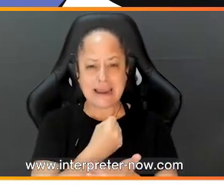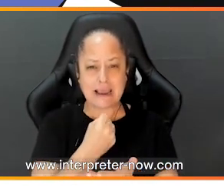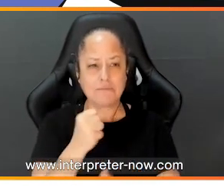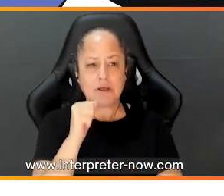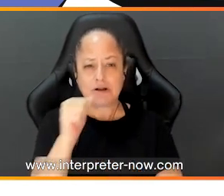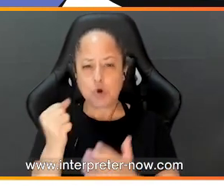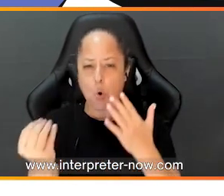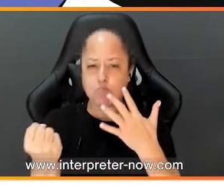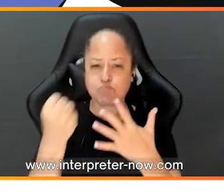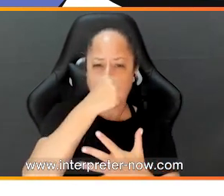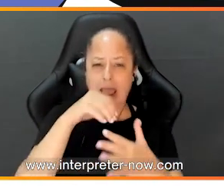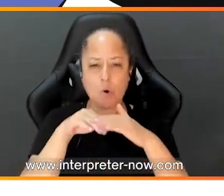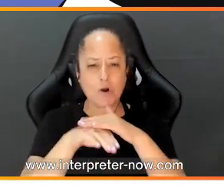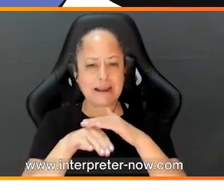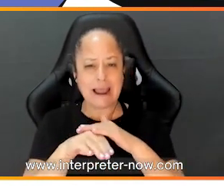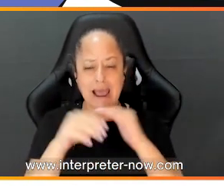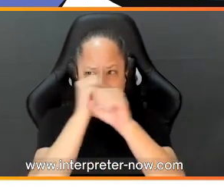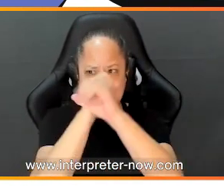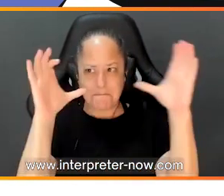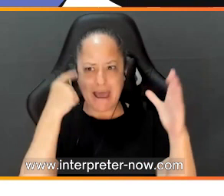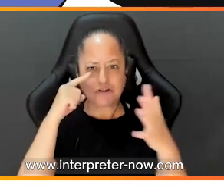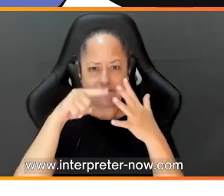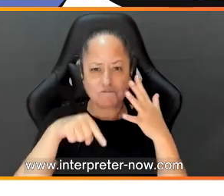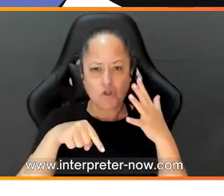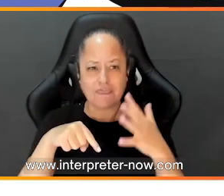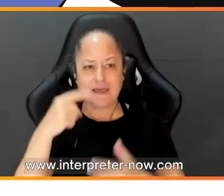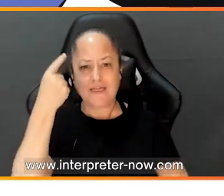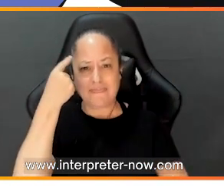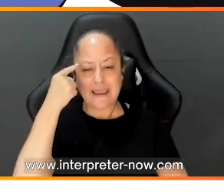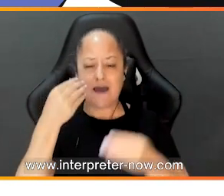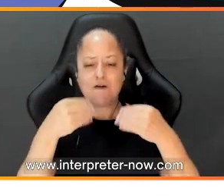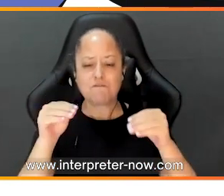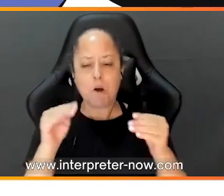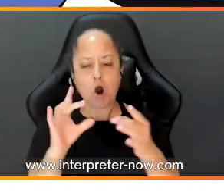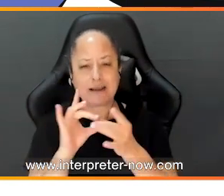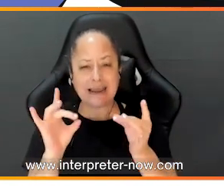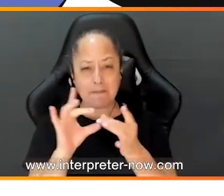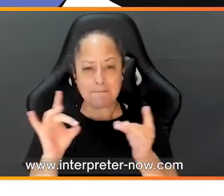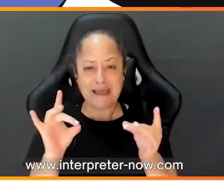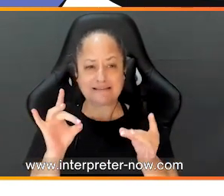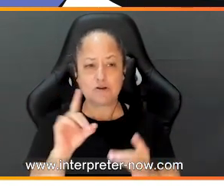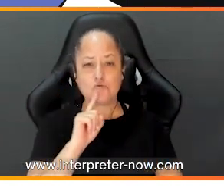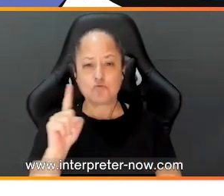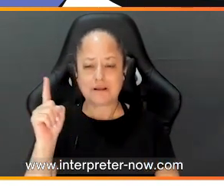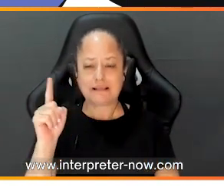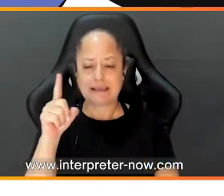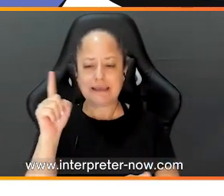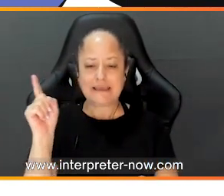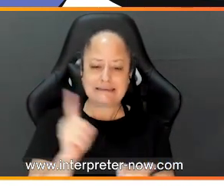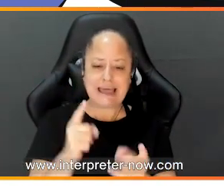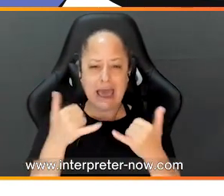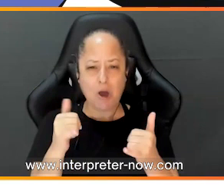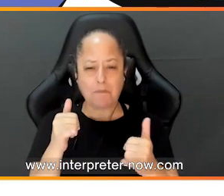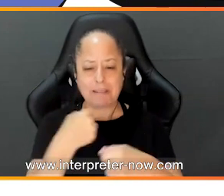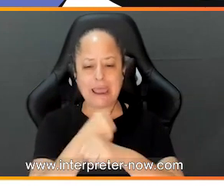disability community, really emphasizing the kind of mass market appeal of the product, how we're making this better for everyone, but